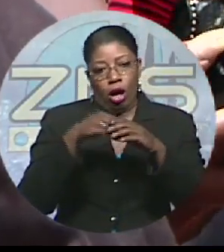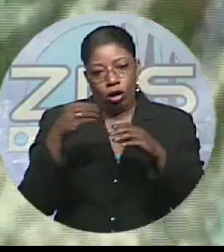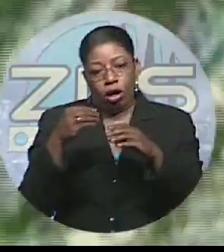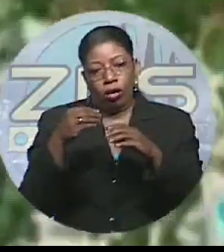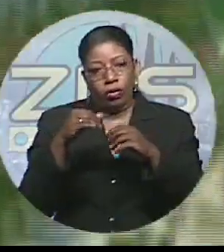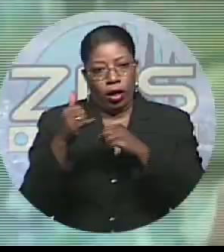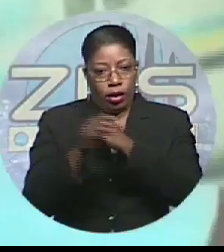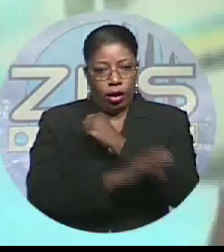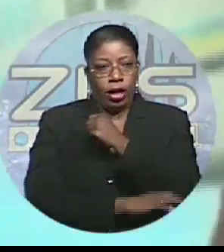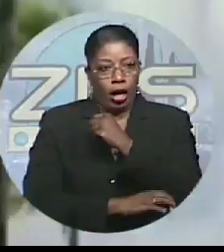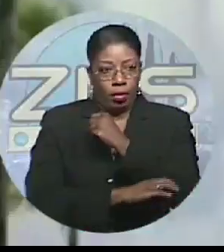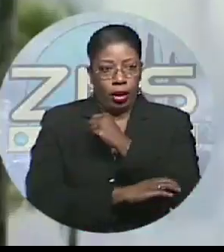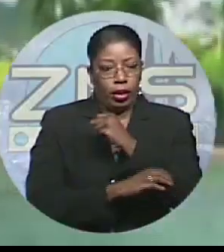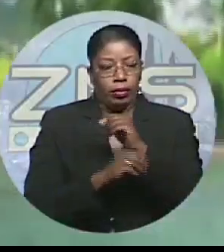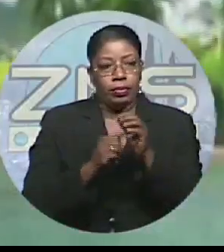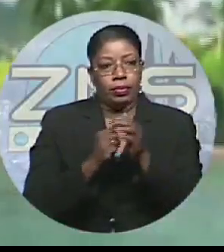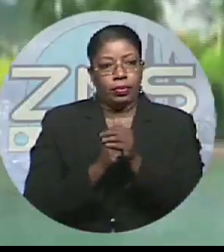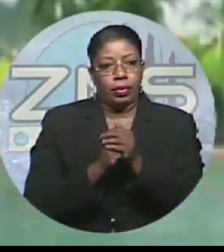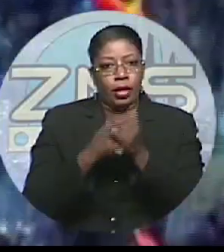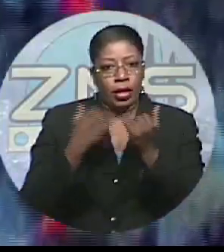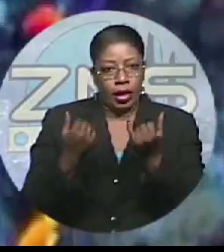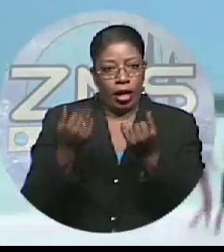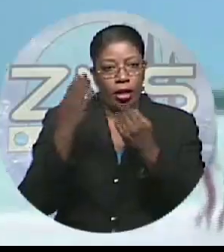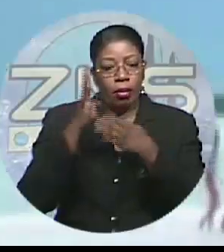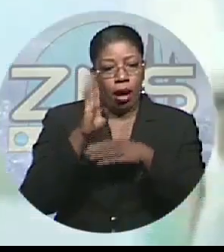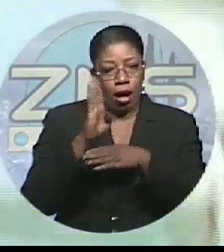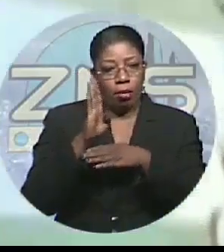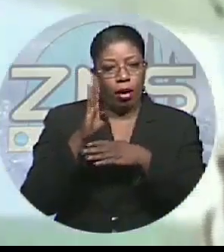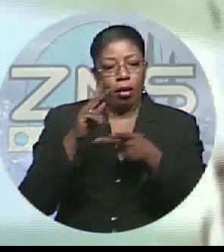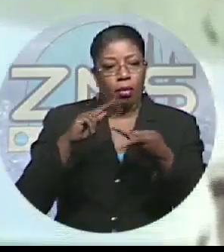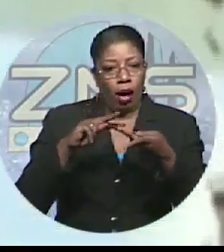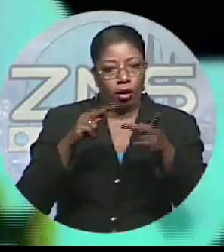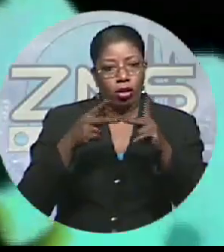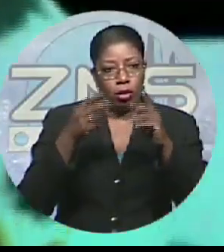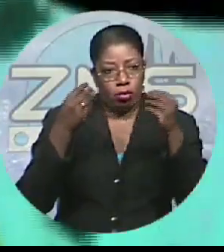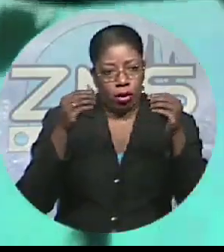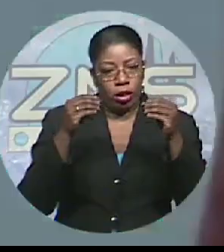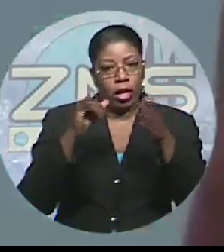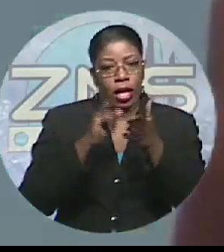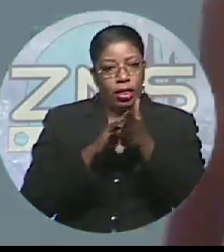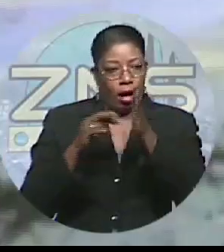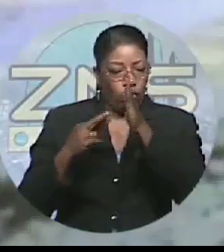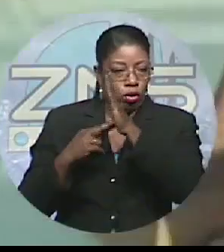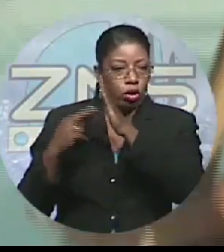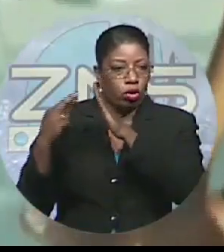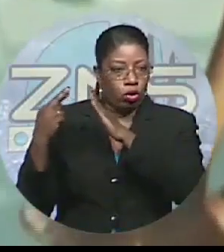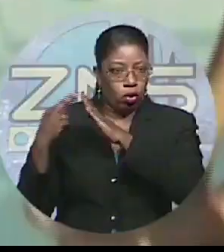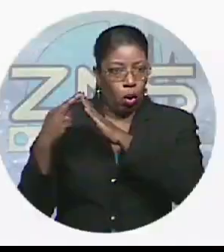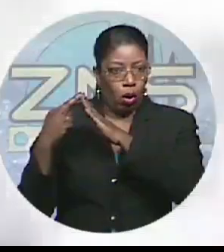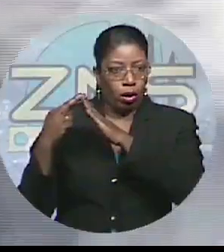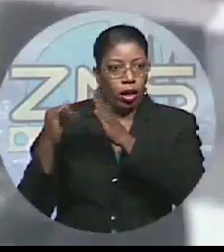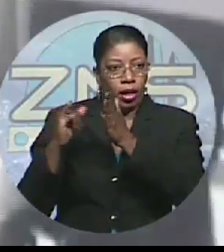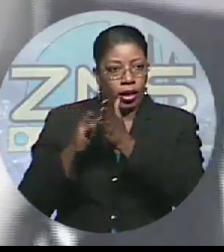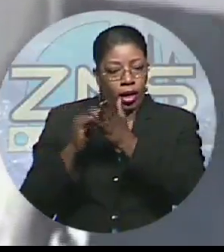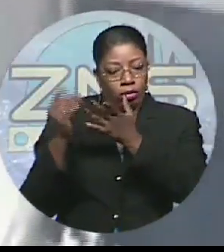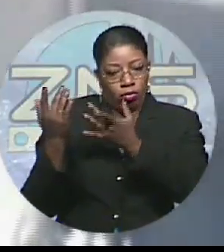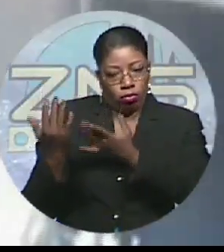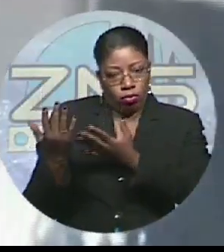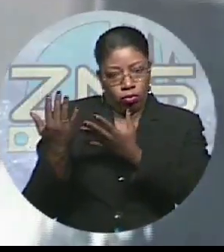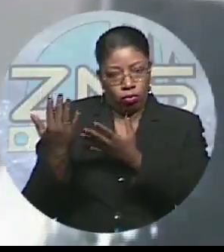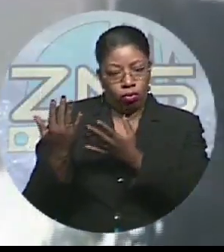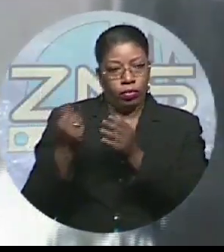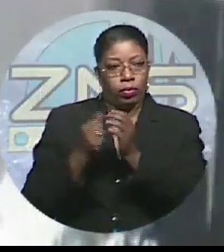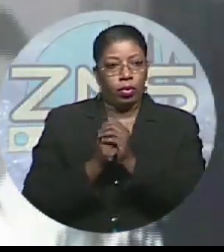it. As for the government and Baha Mar's partnership for marketing the resort, Minister Wilchcombe says that's on hold. We agreed to